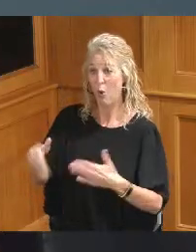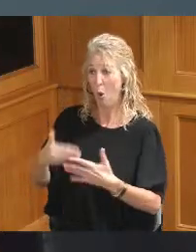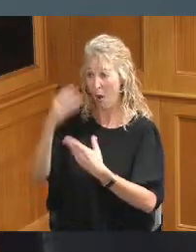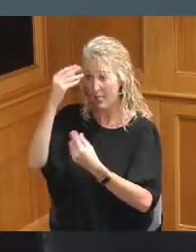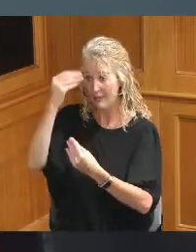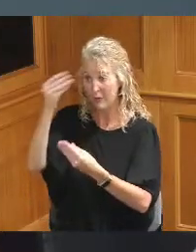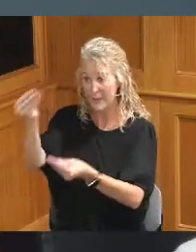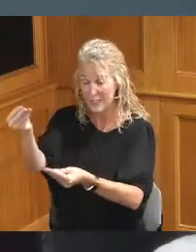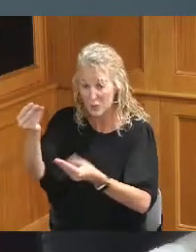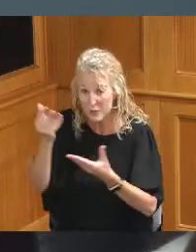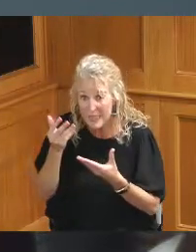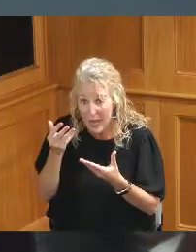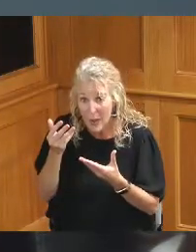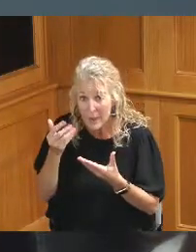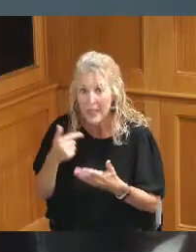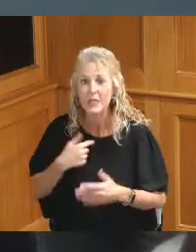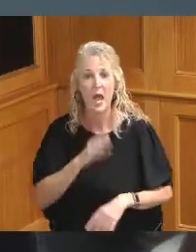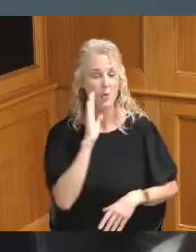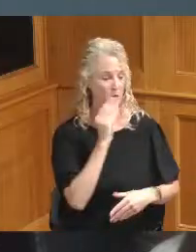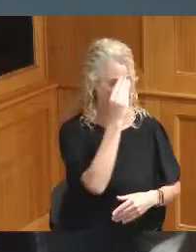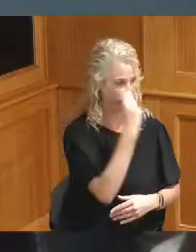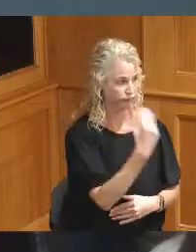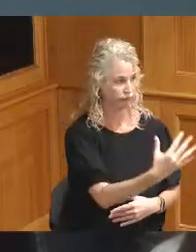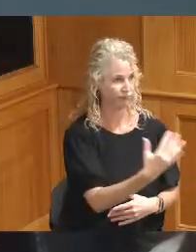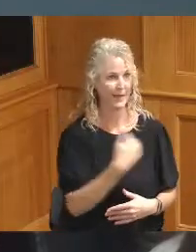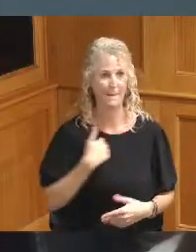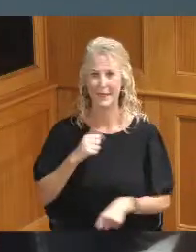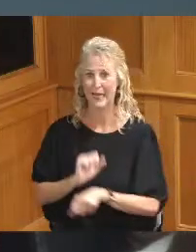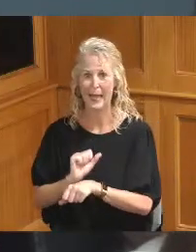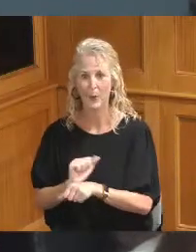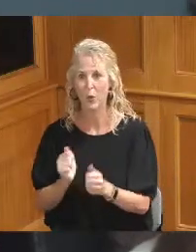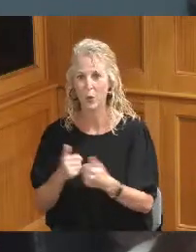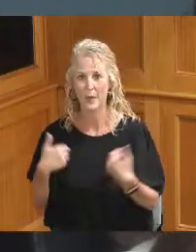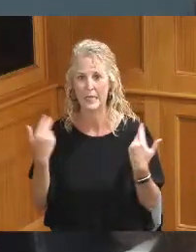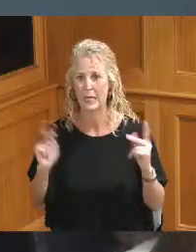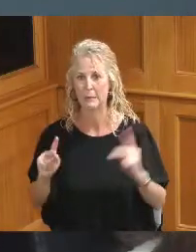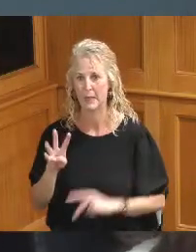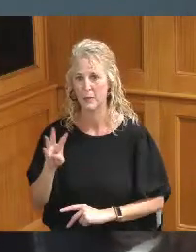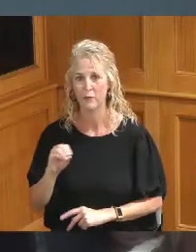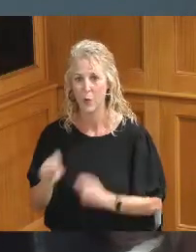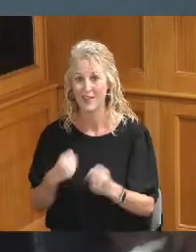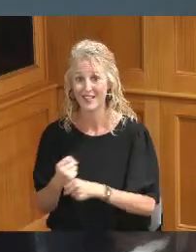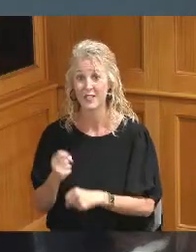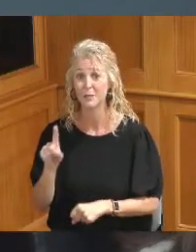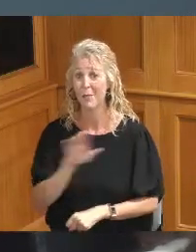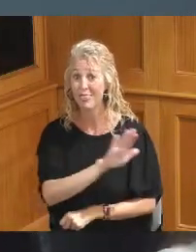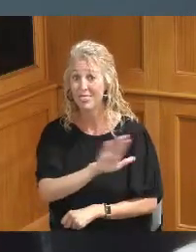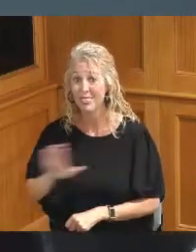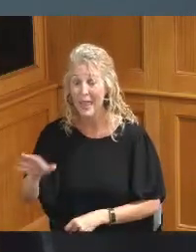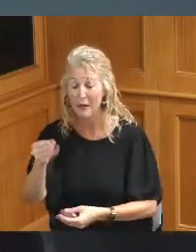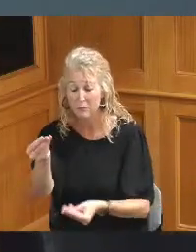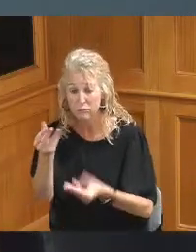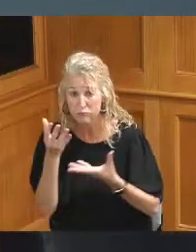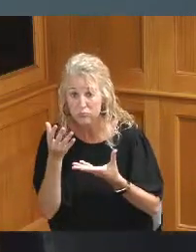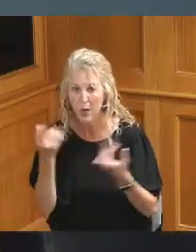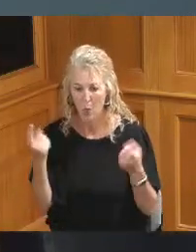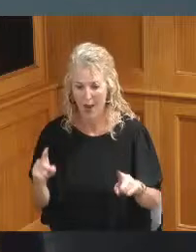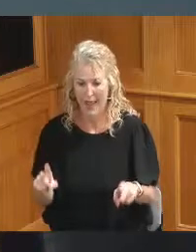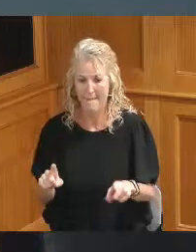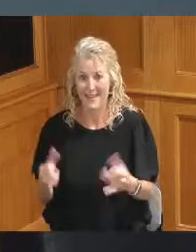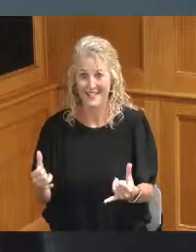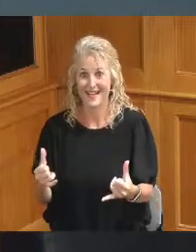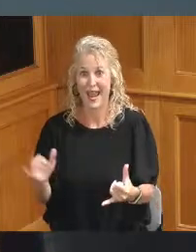was blown out my seat. I've worked with youth for almost 40 years. But the things they told me about what's going on